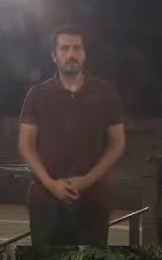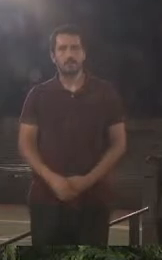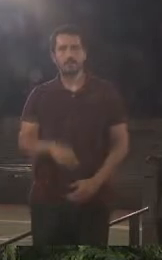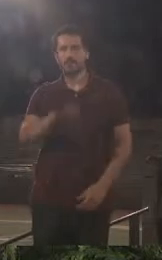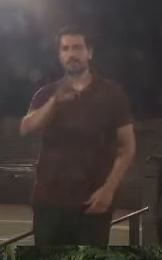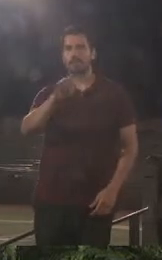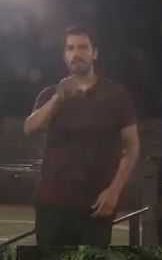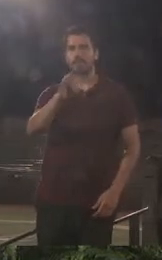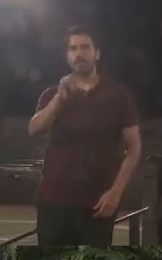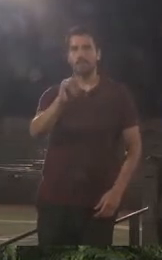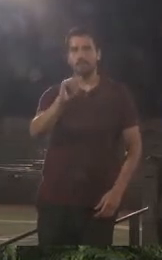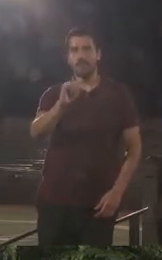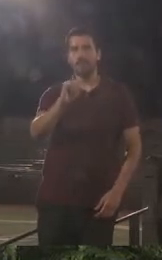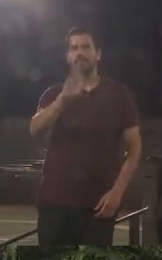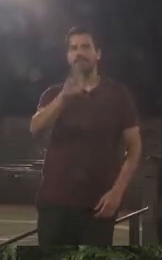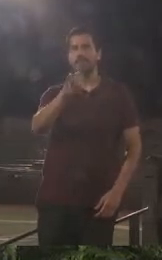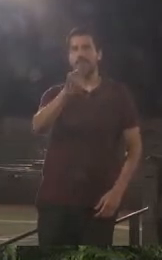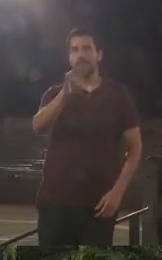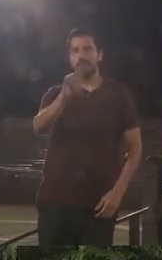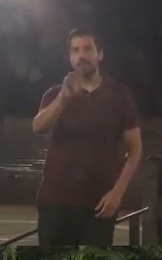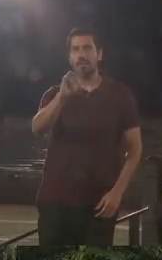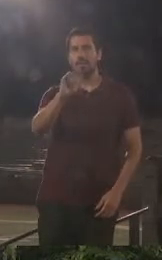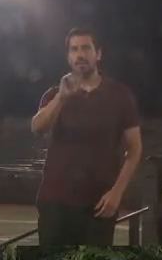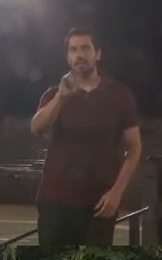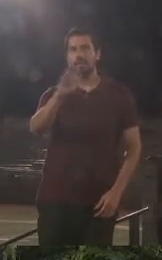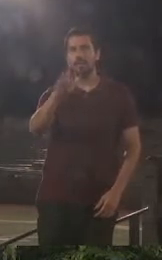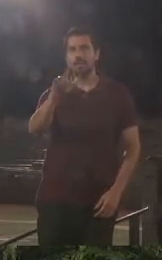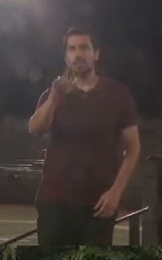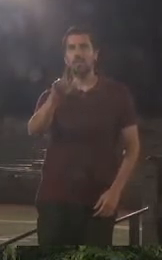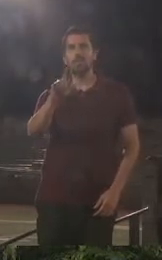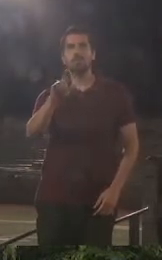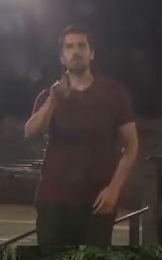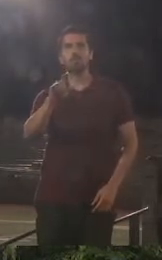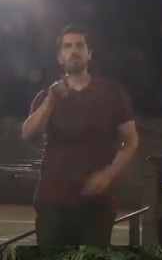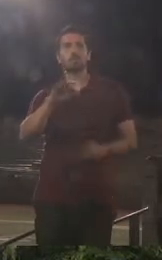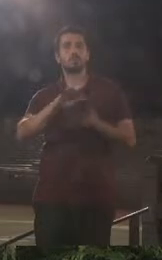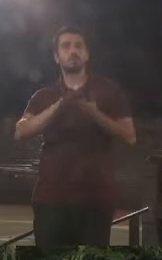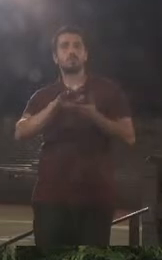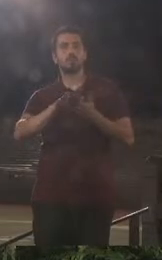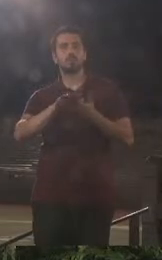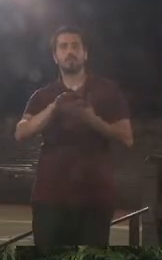Ethan Manuel Fimat will be attending St. Philip's College.